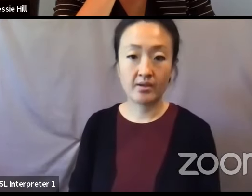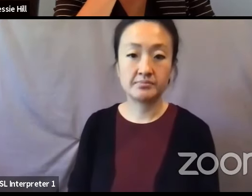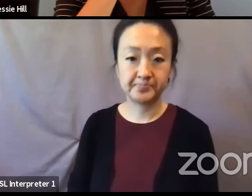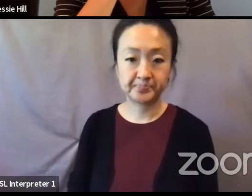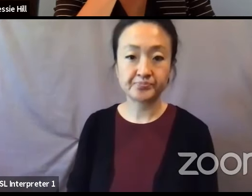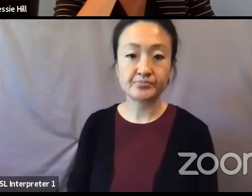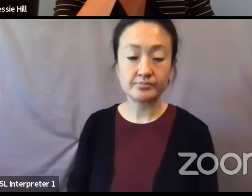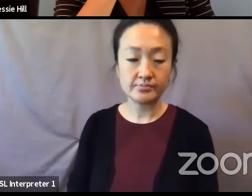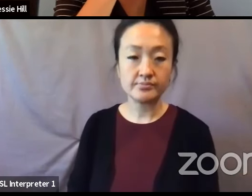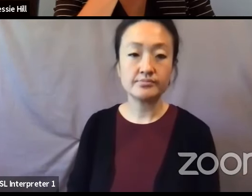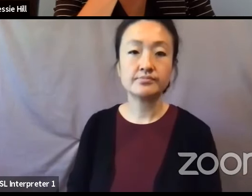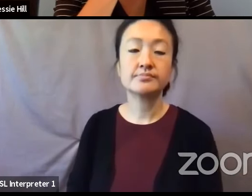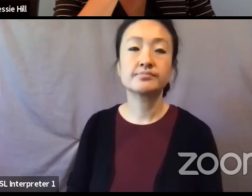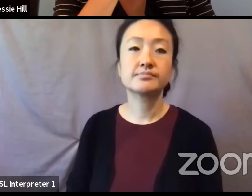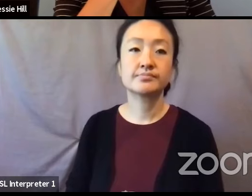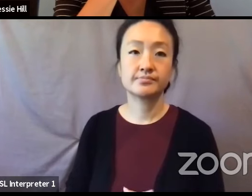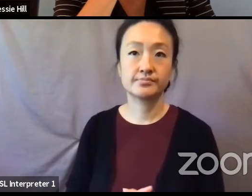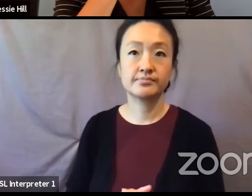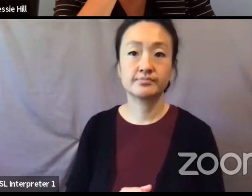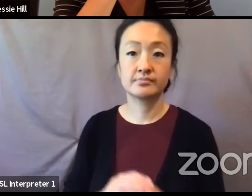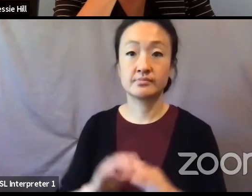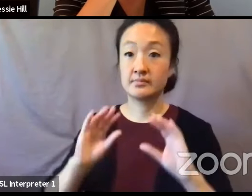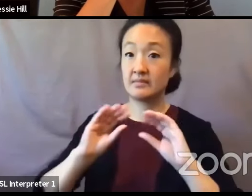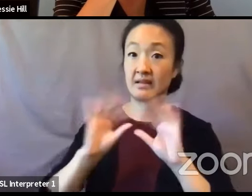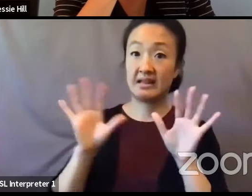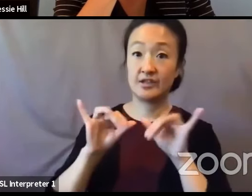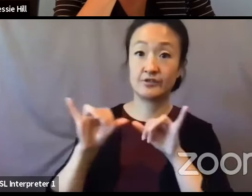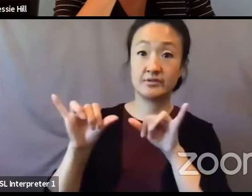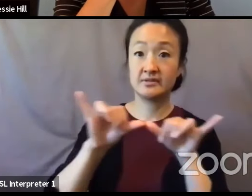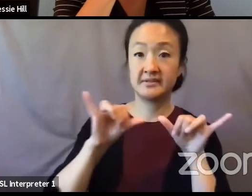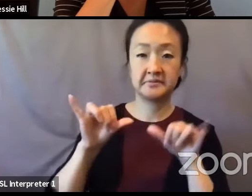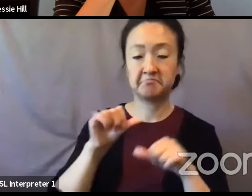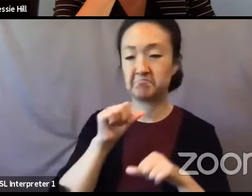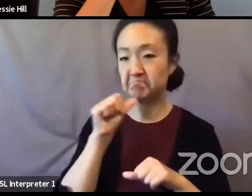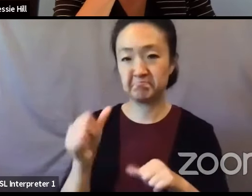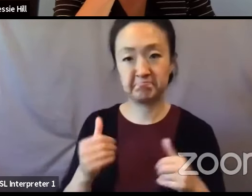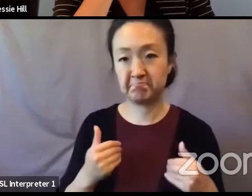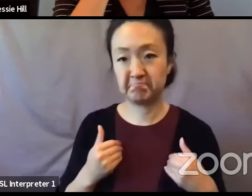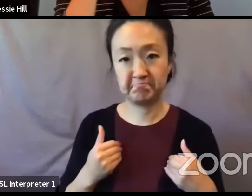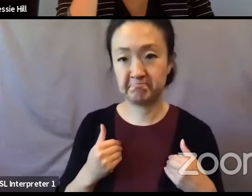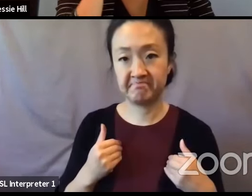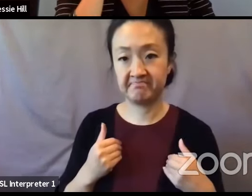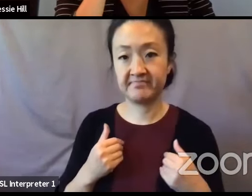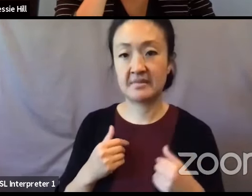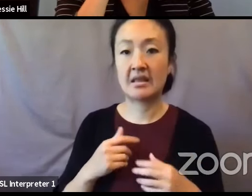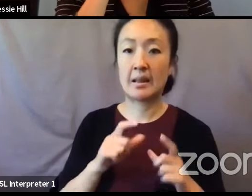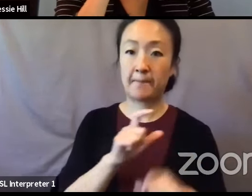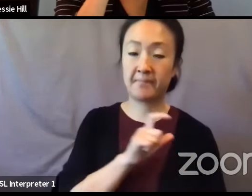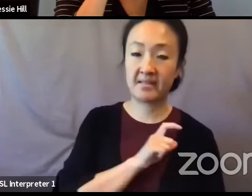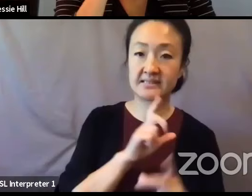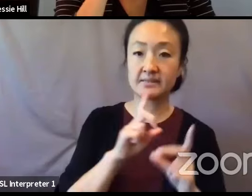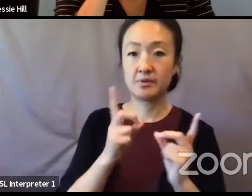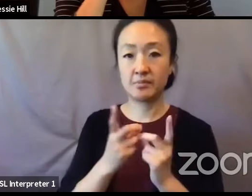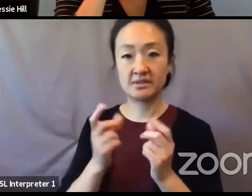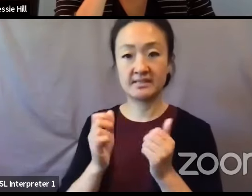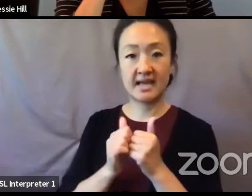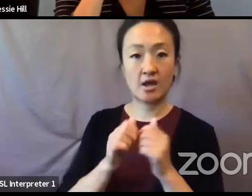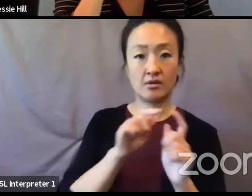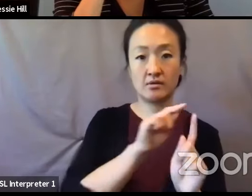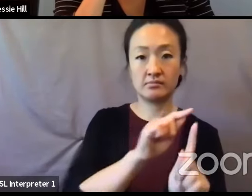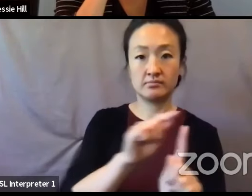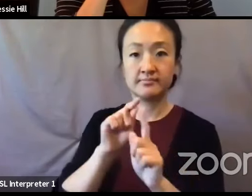insofar as there aren't clear standards for how police departments are to evaluate